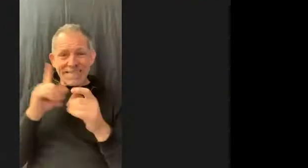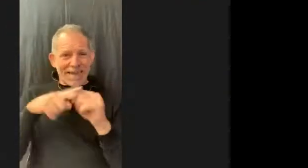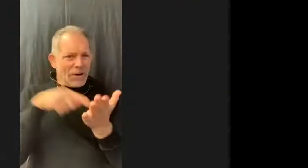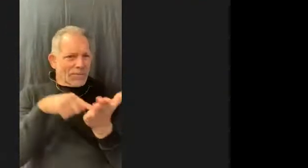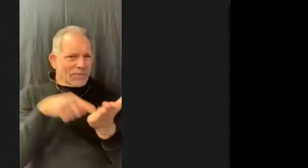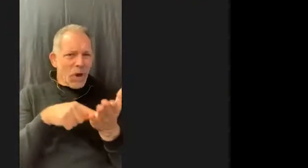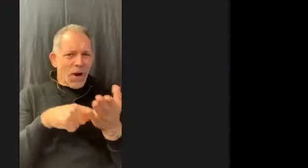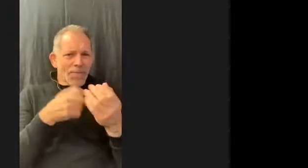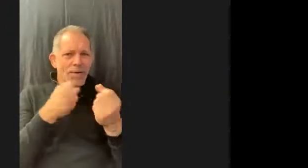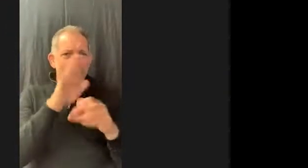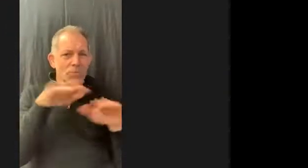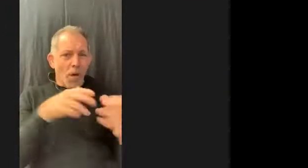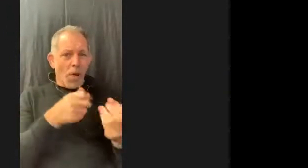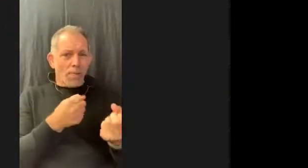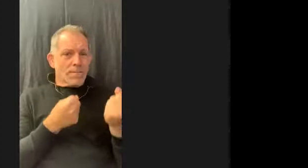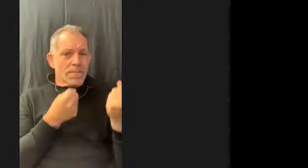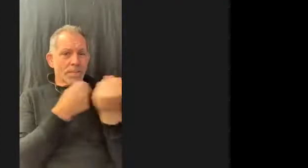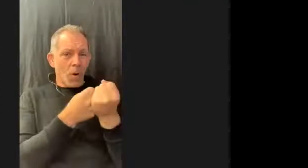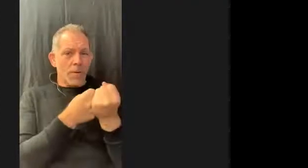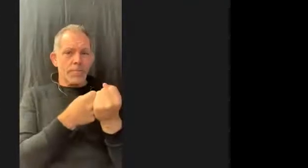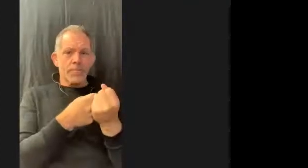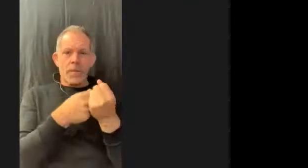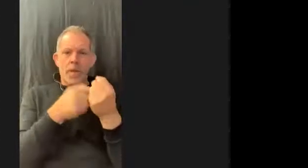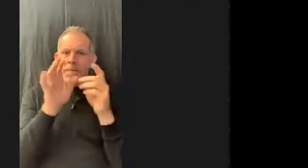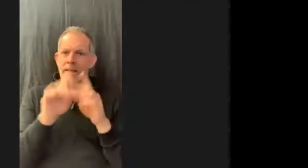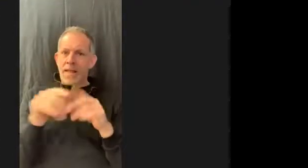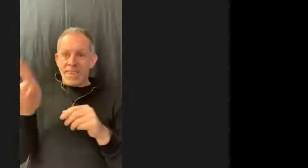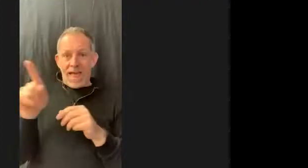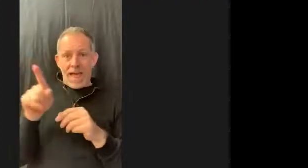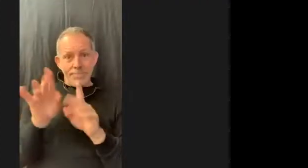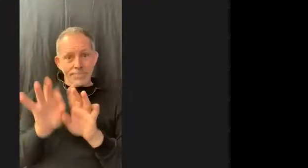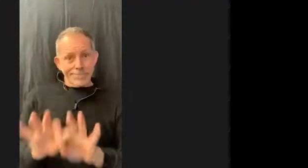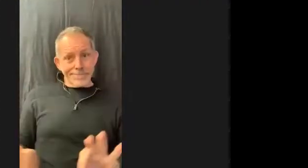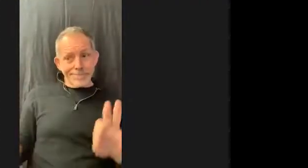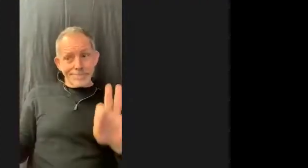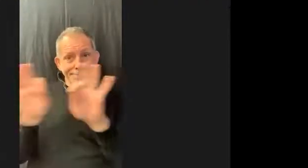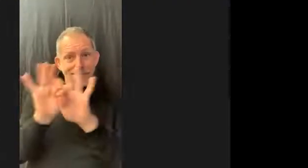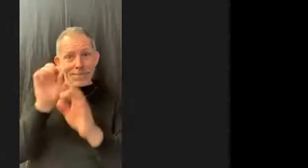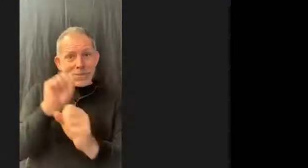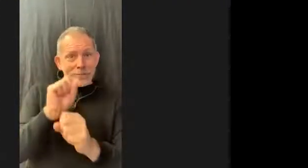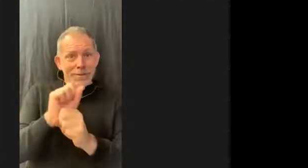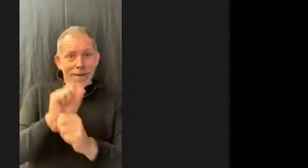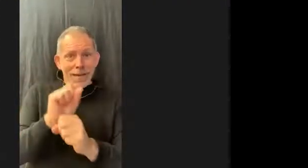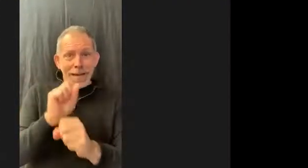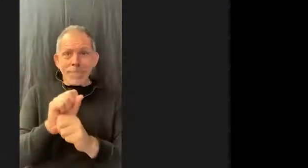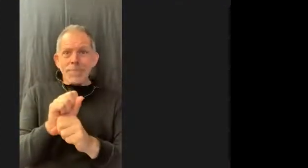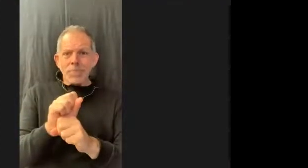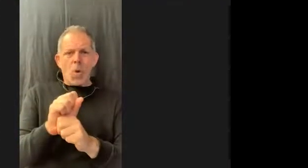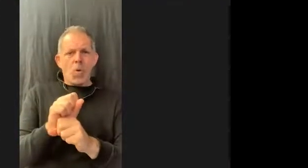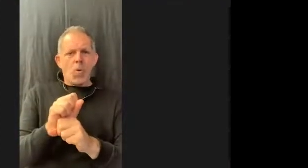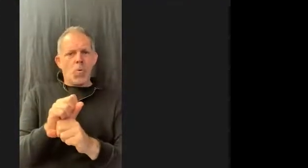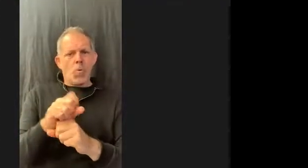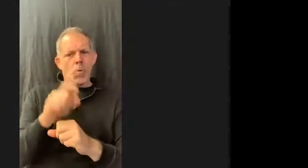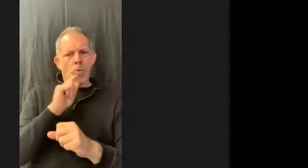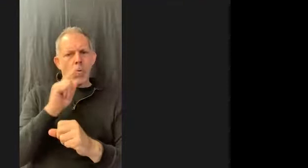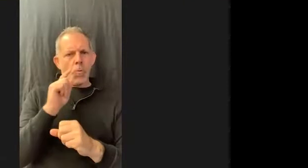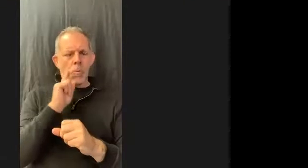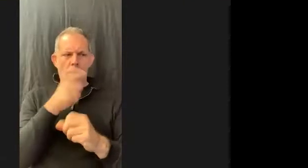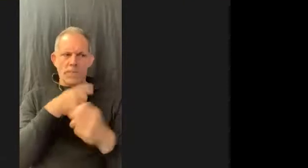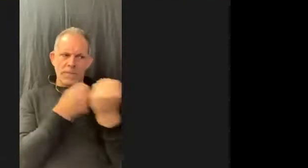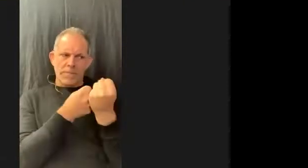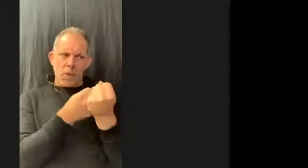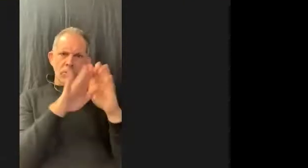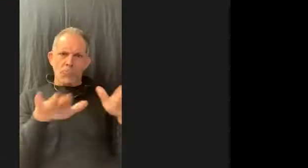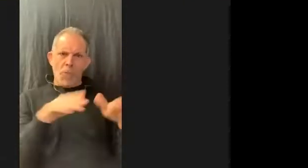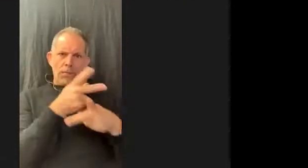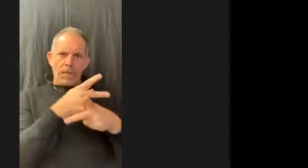work will need to stop working due to the need to make changes in childcare arrangements and are unable to pay for those changes. So folks that want to